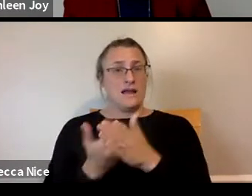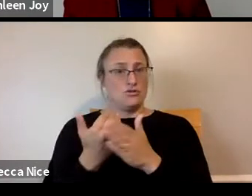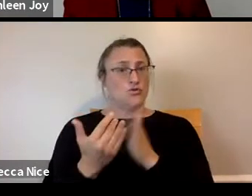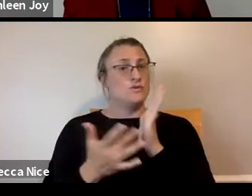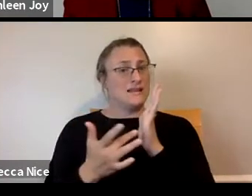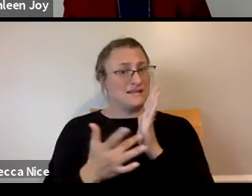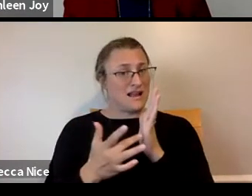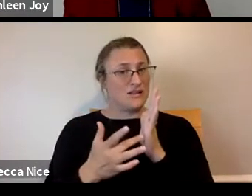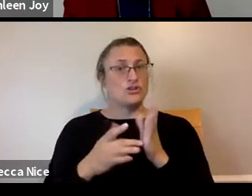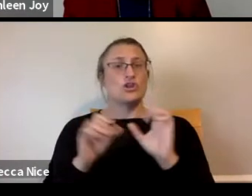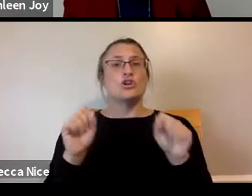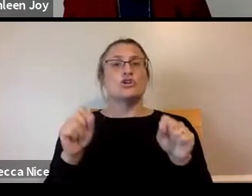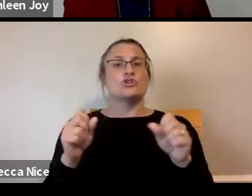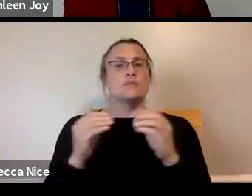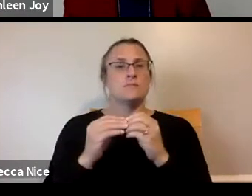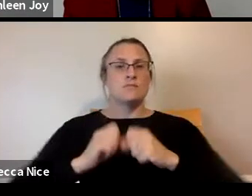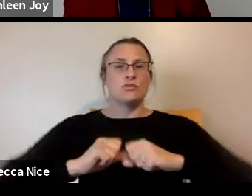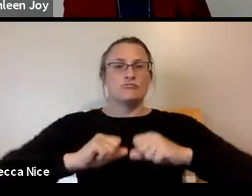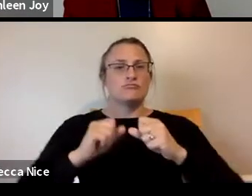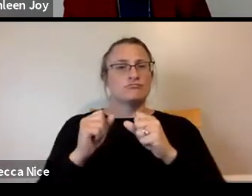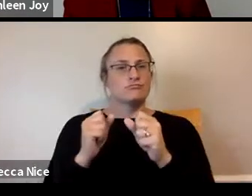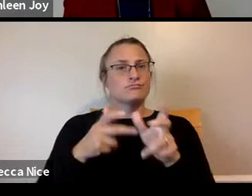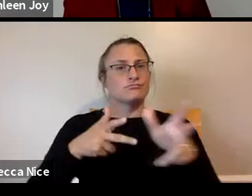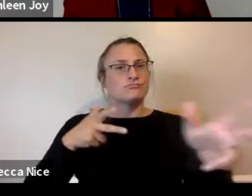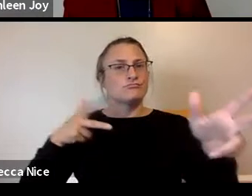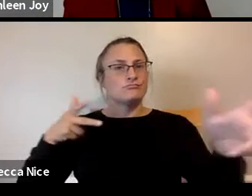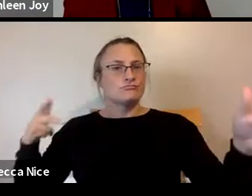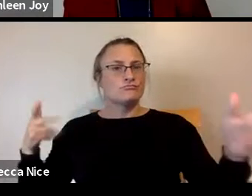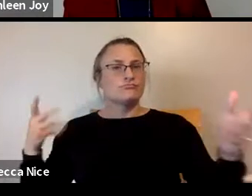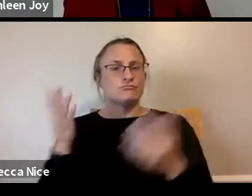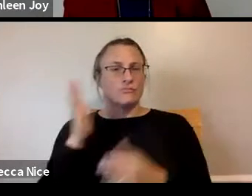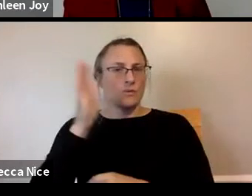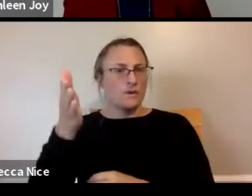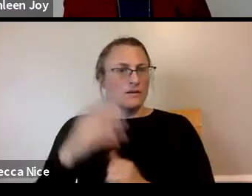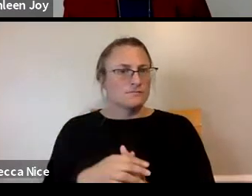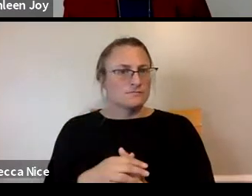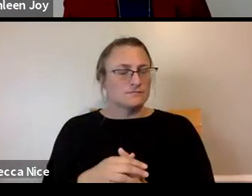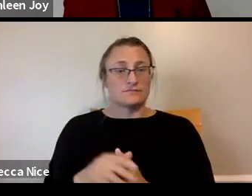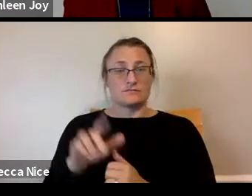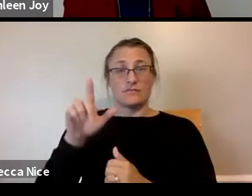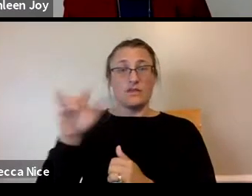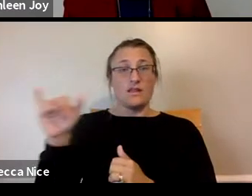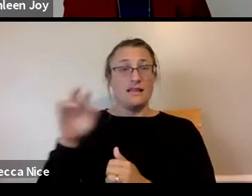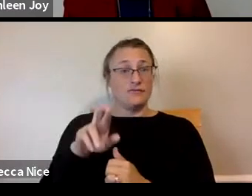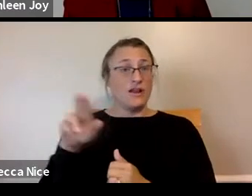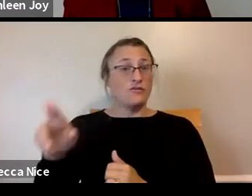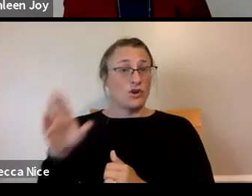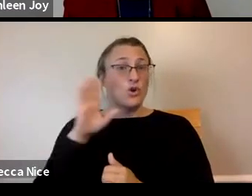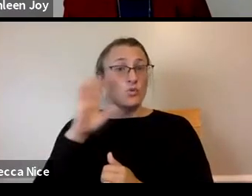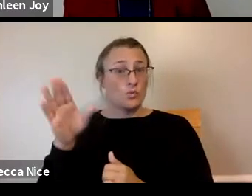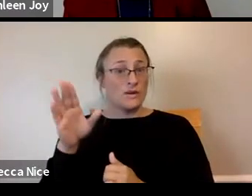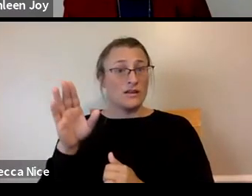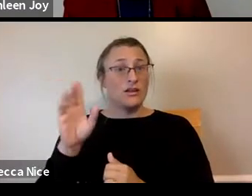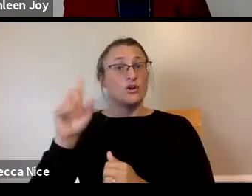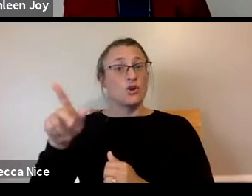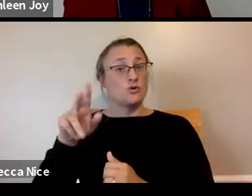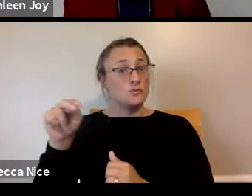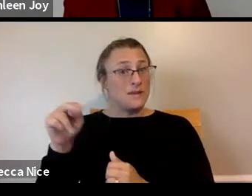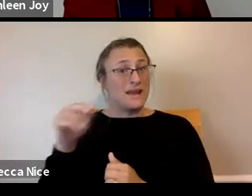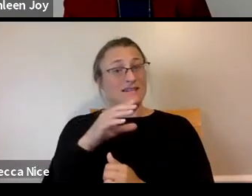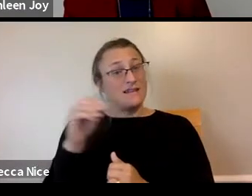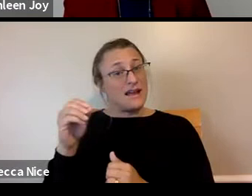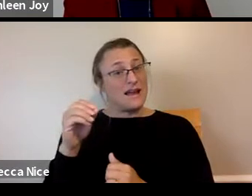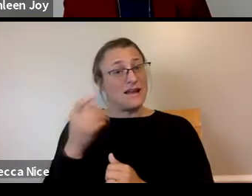allowing greater headway between trains. The Long Island Railroad will also be going not just to Penn, but also to Grand